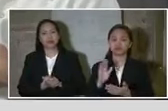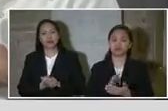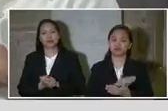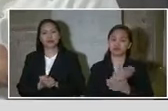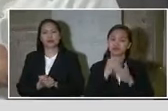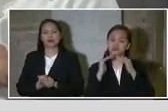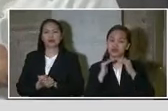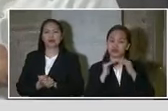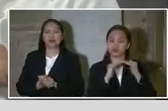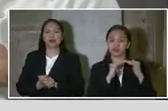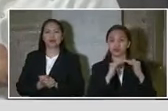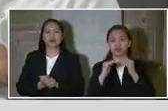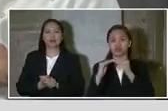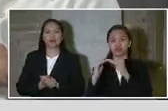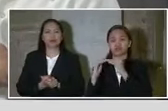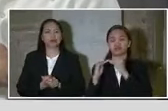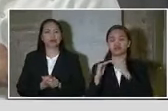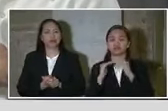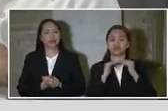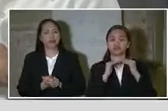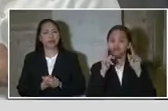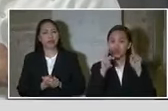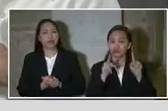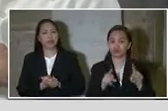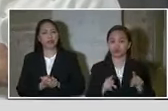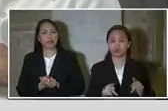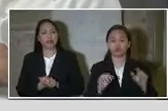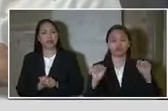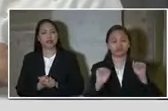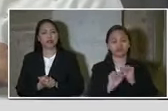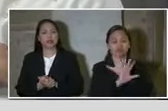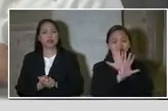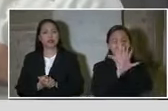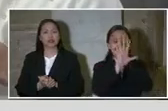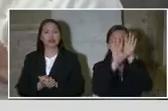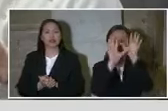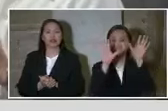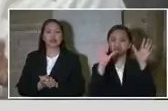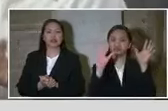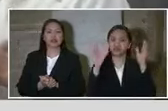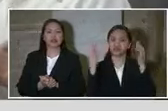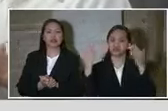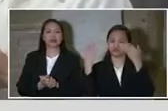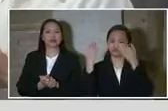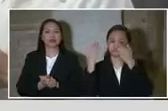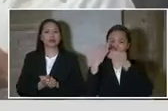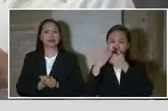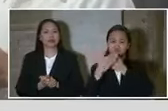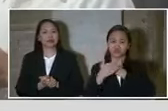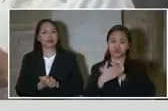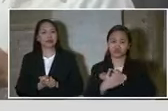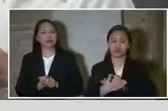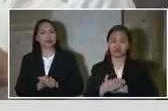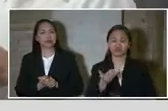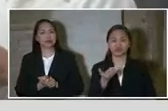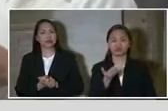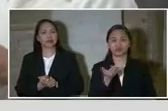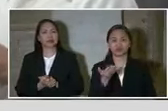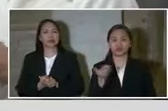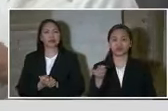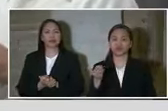The just man is a light in darkness